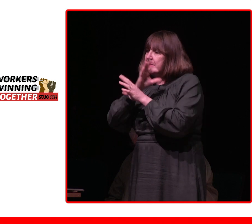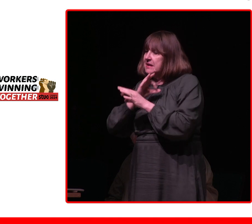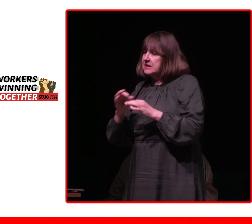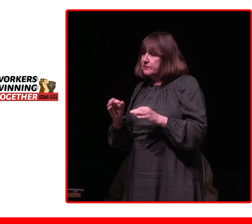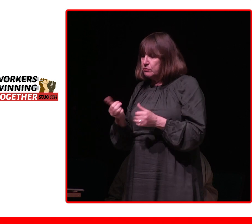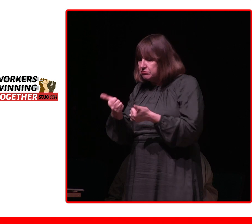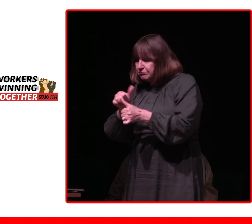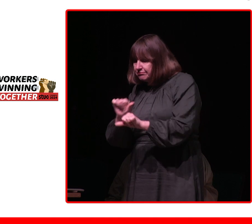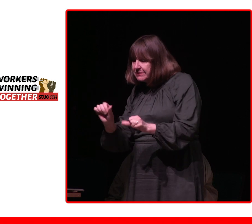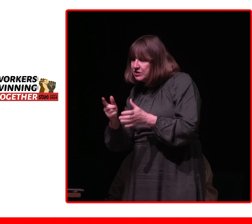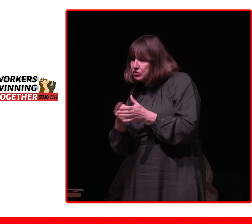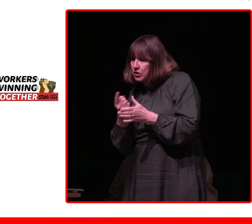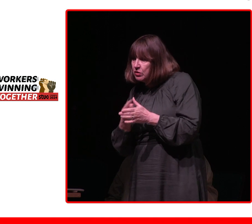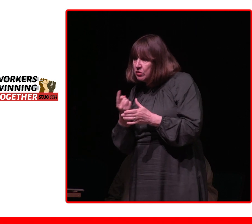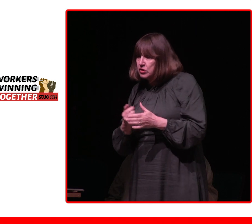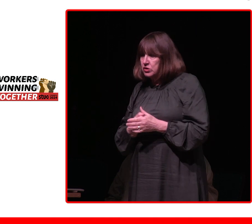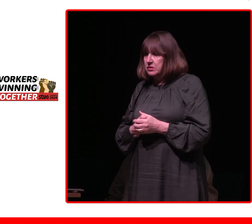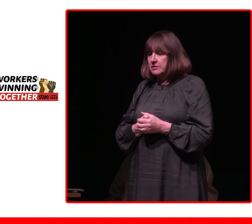whole of Palestine,